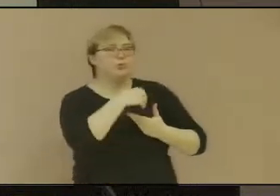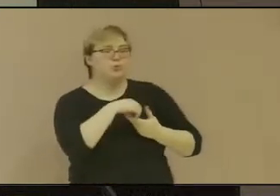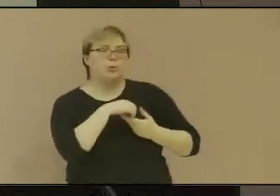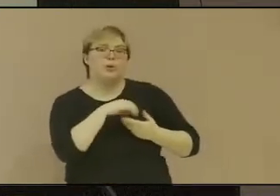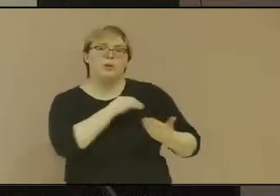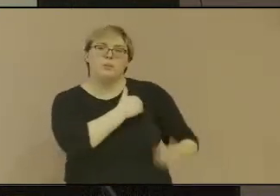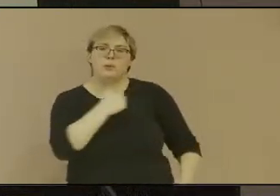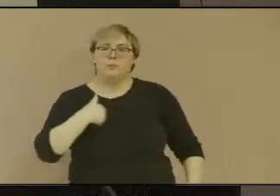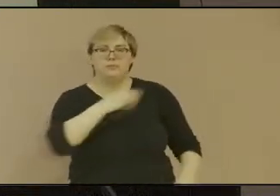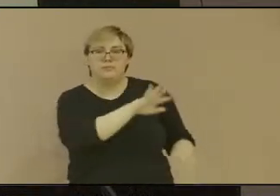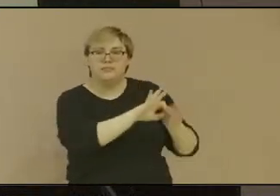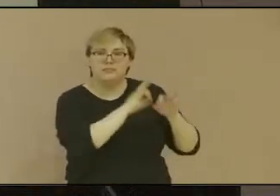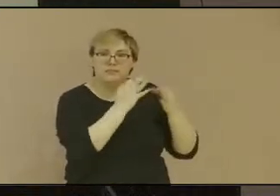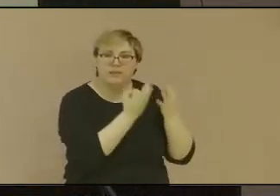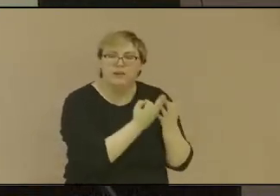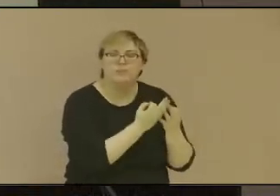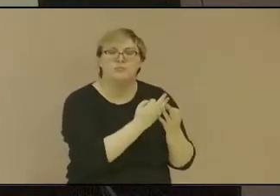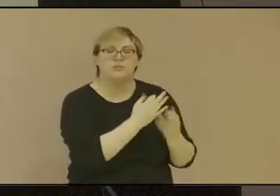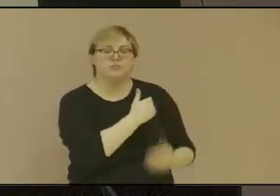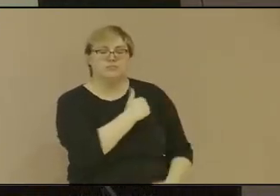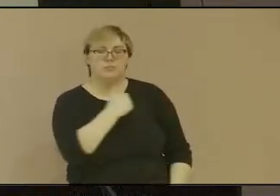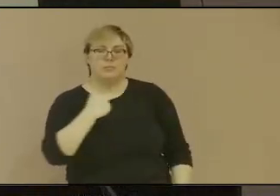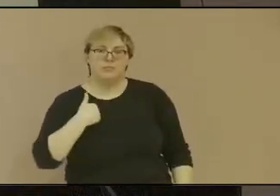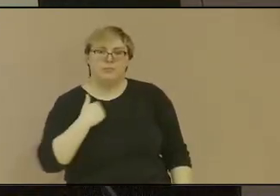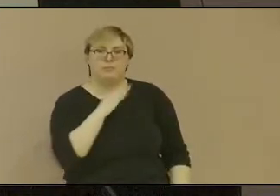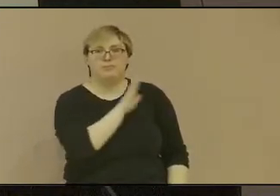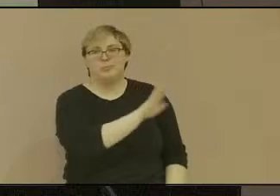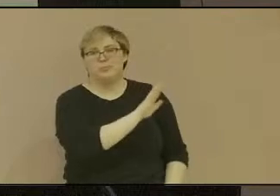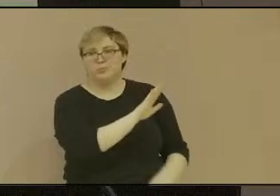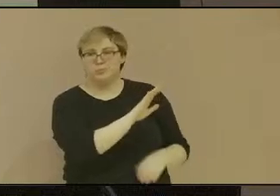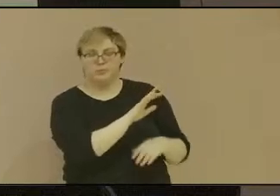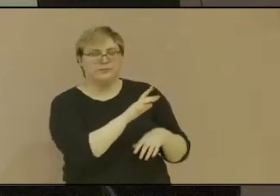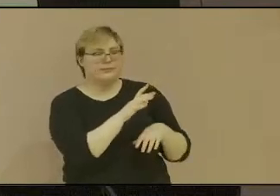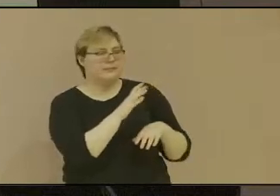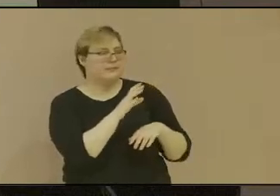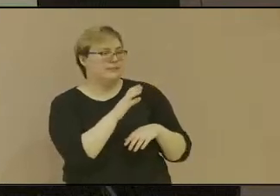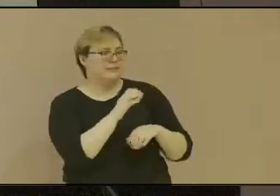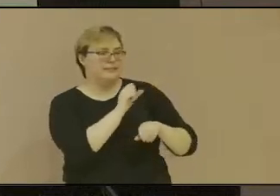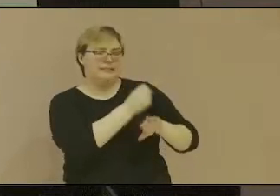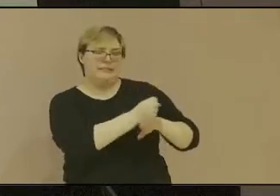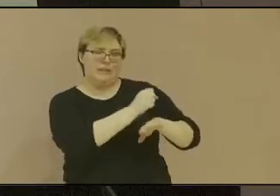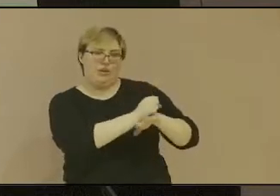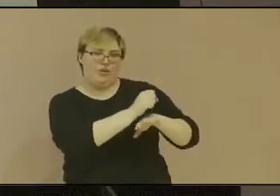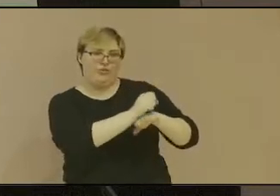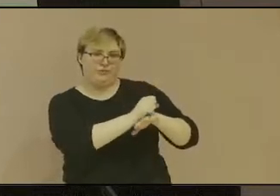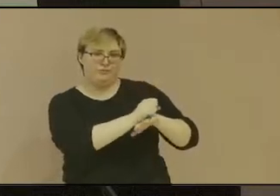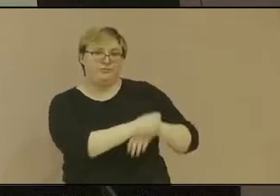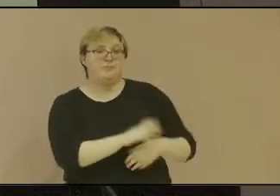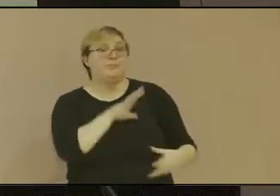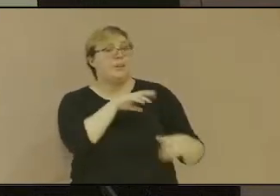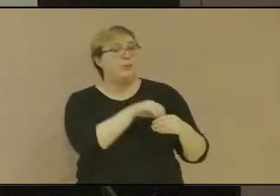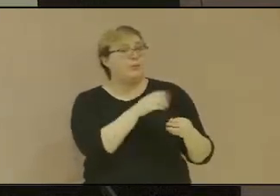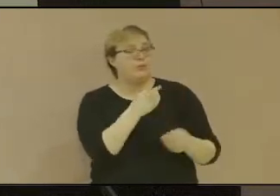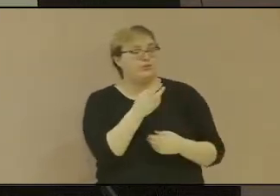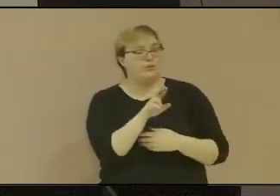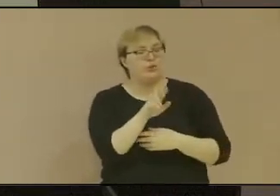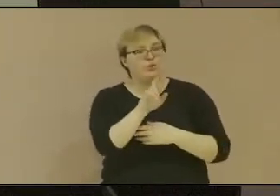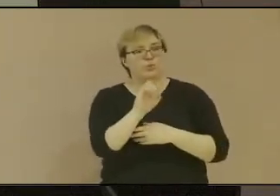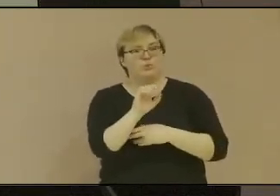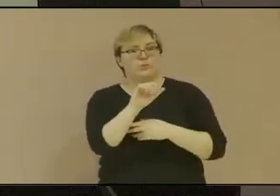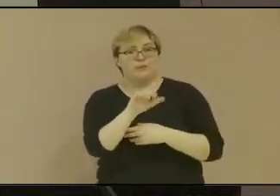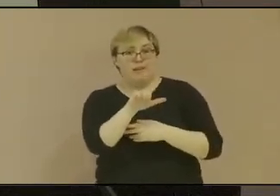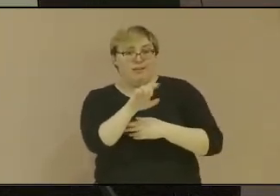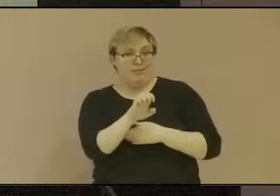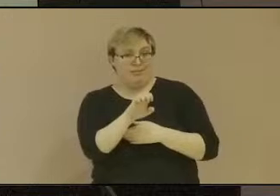congregation, including another Dr. Green, Dr. Roselle Green, who's sitting in